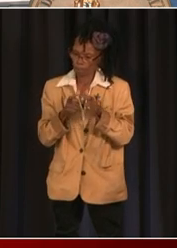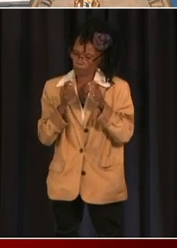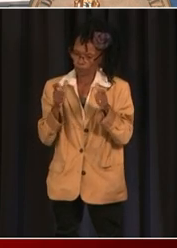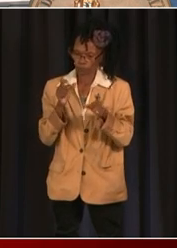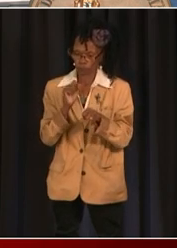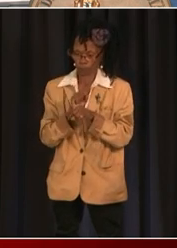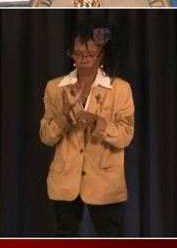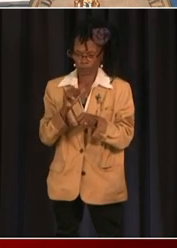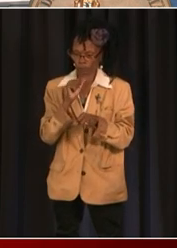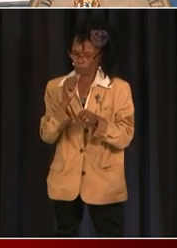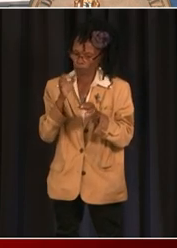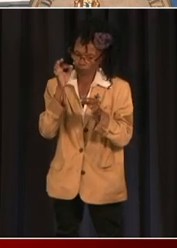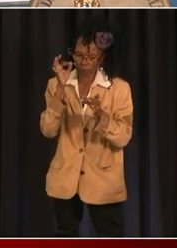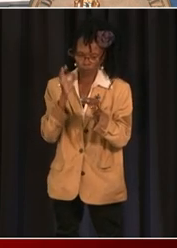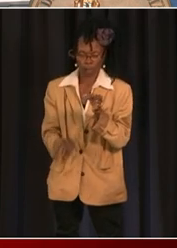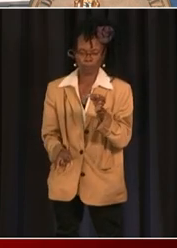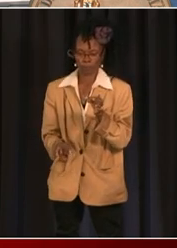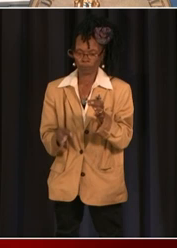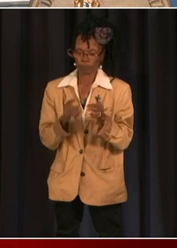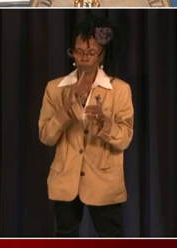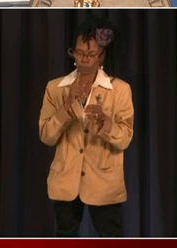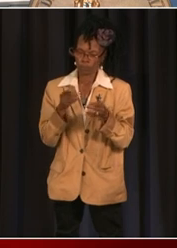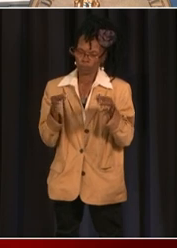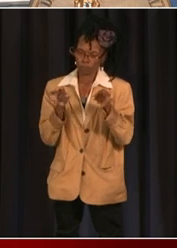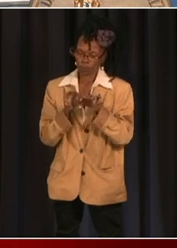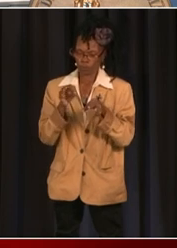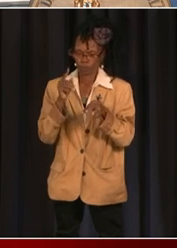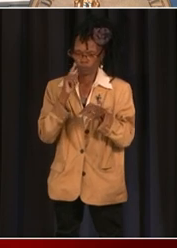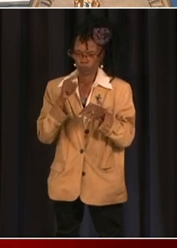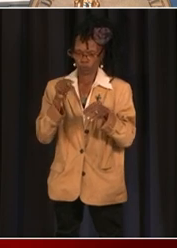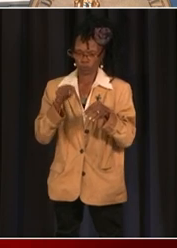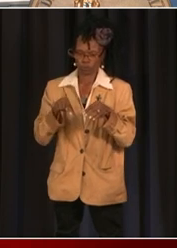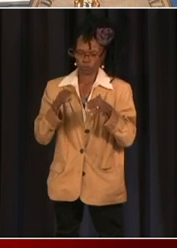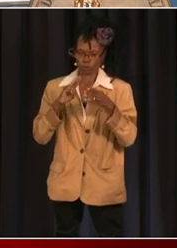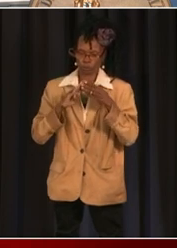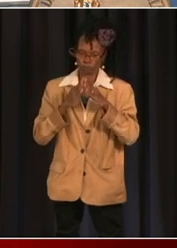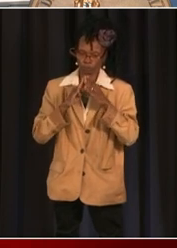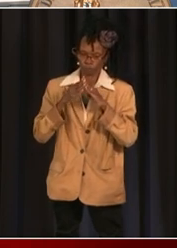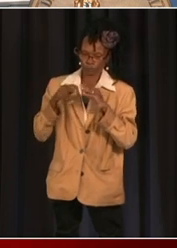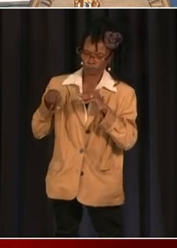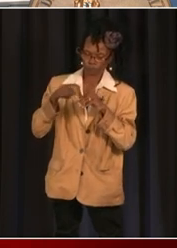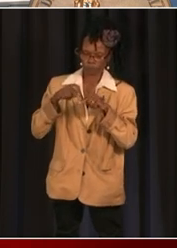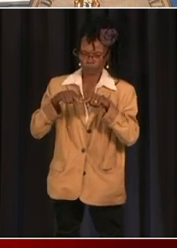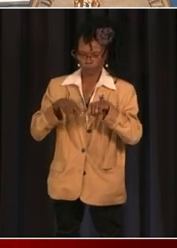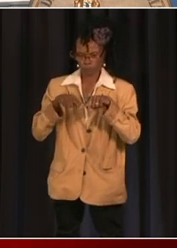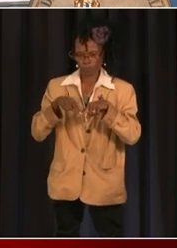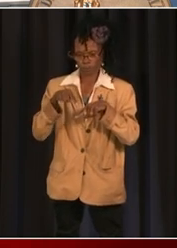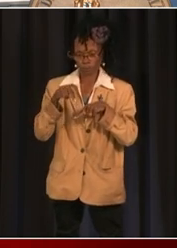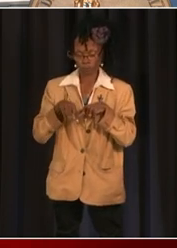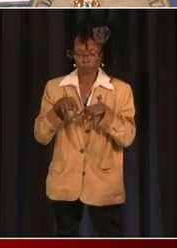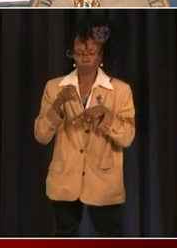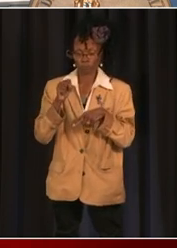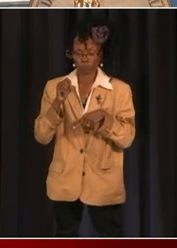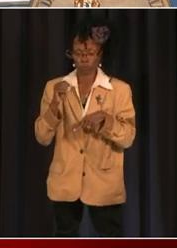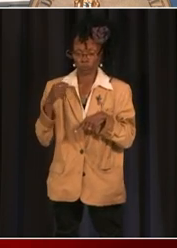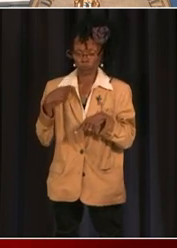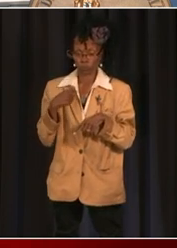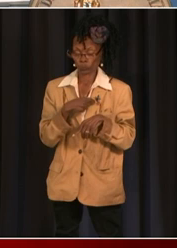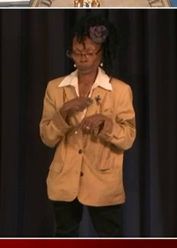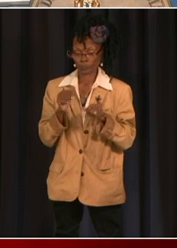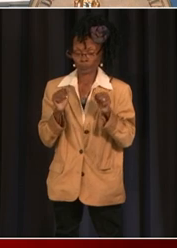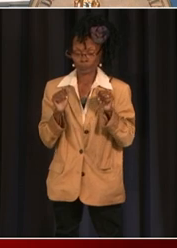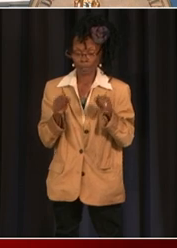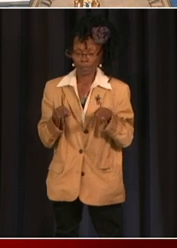one that our families and our community are depending on so that we can get some semblance